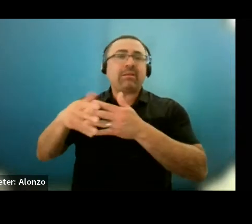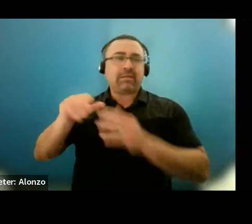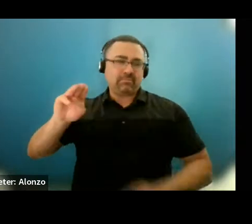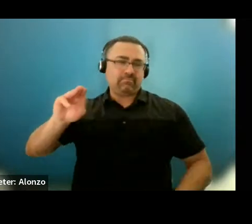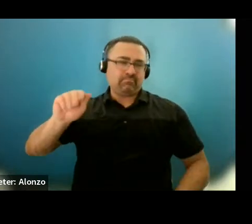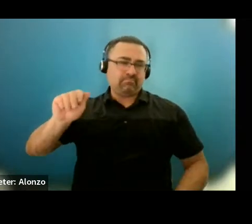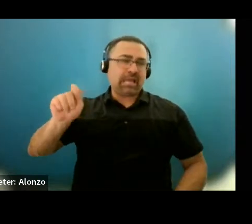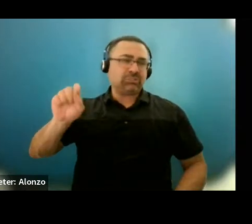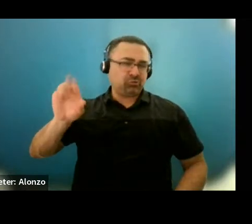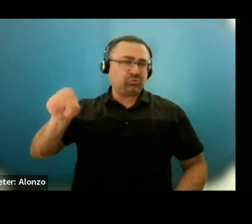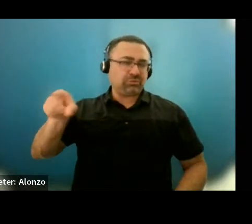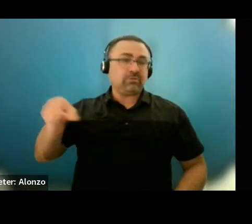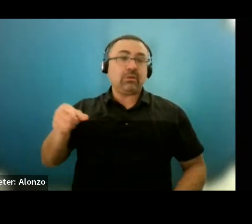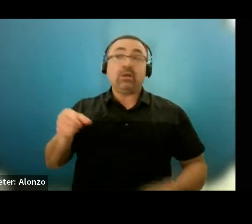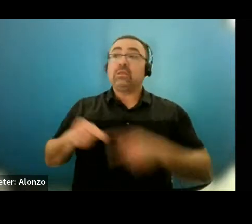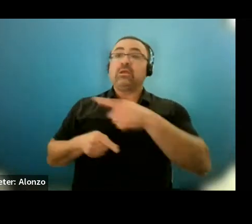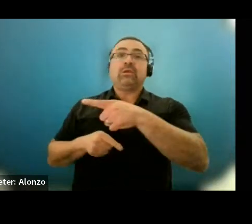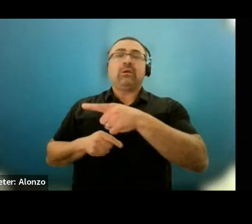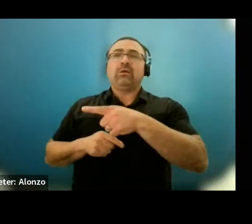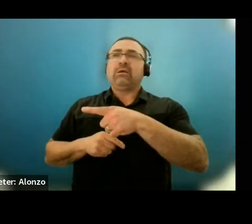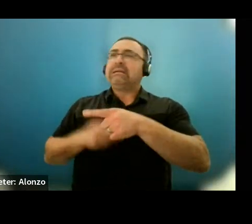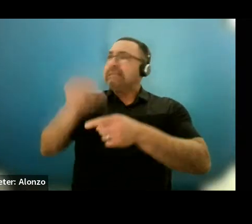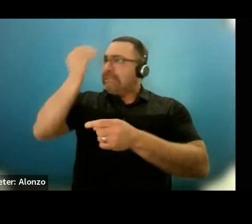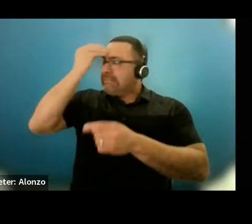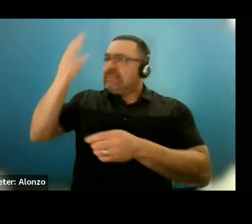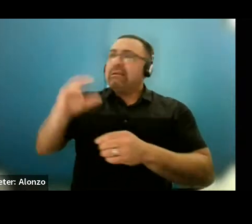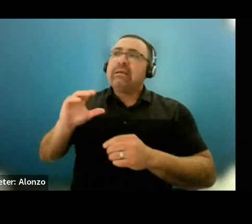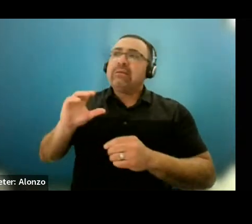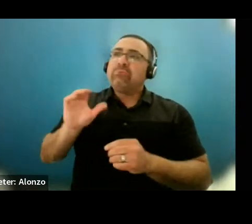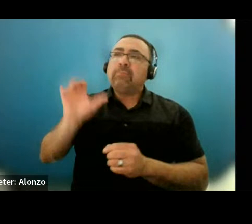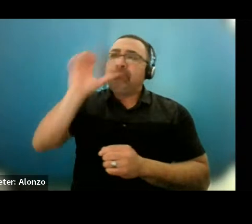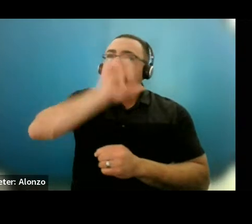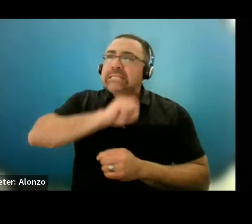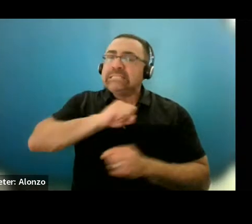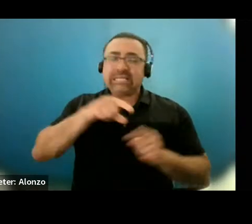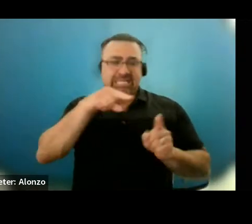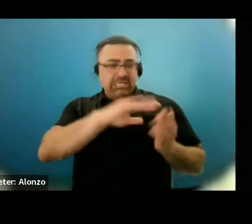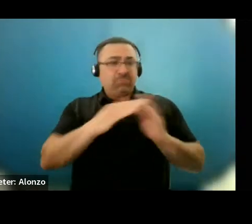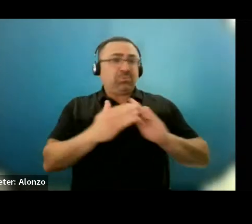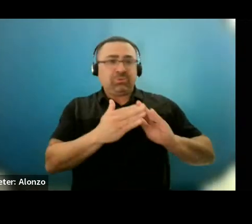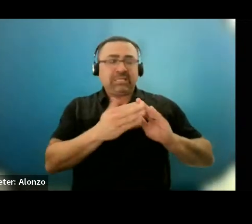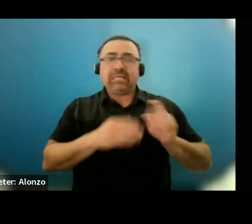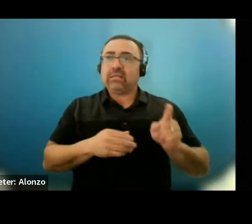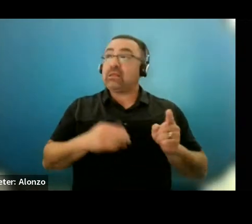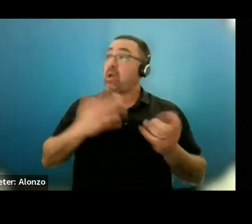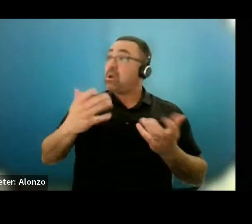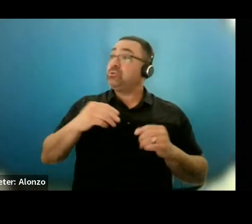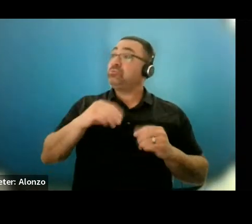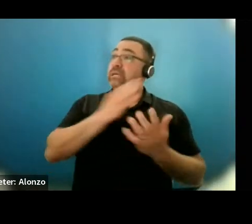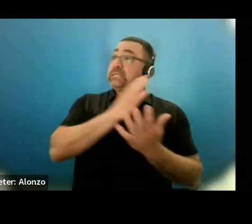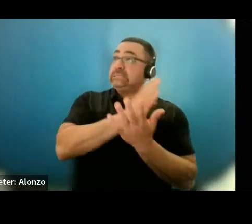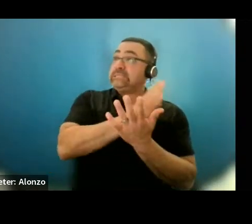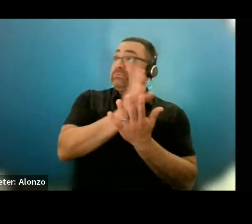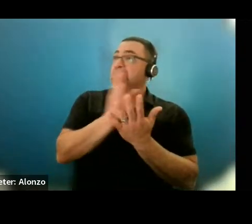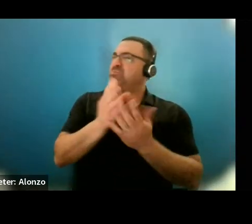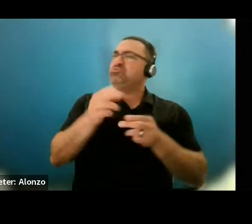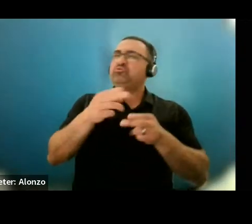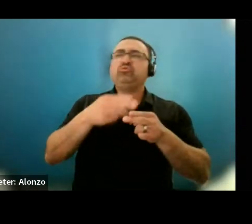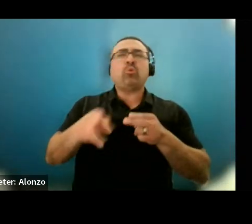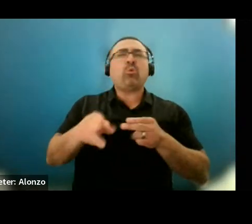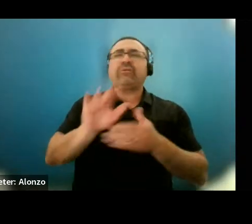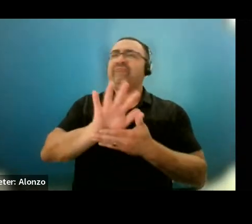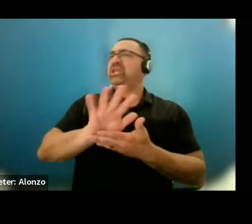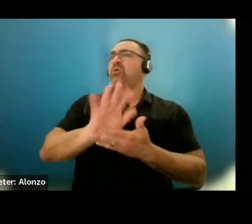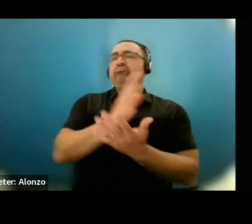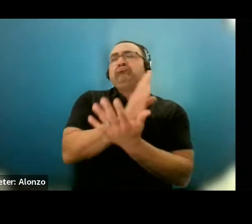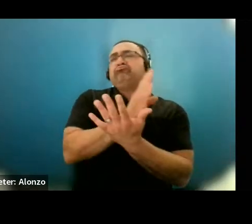said, you know what, we are missing this community. And I said, I'd like to do a series, just a short video